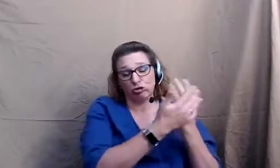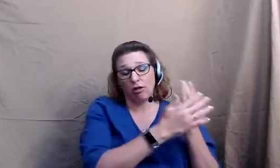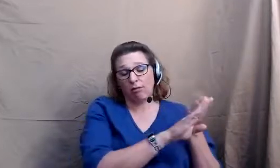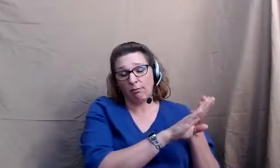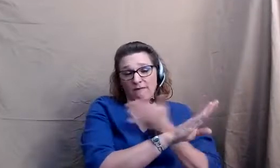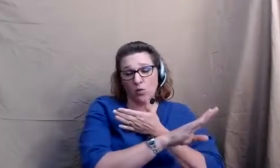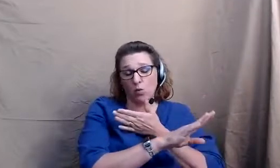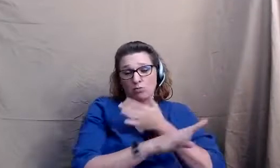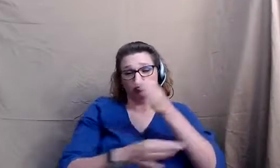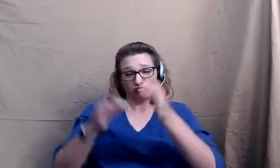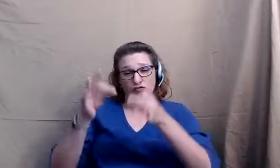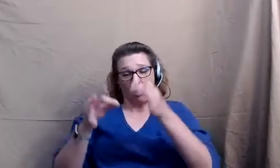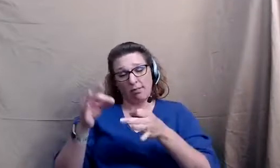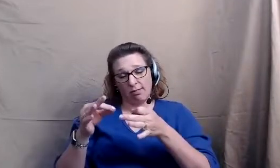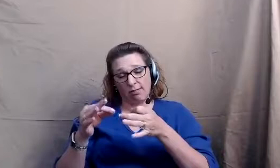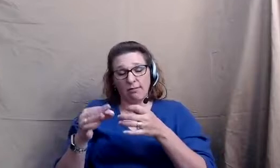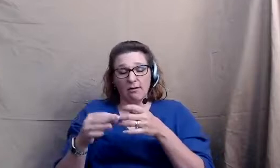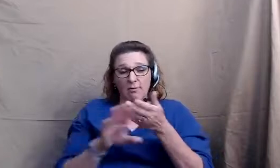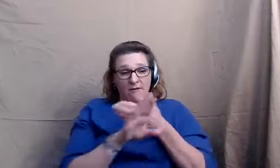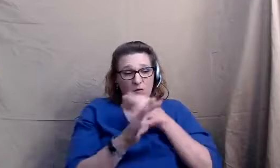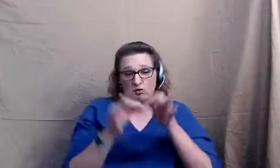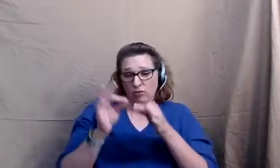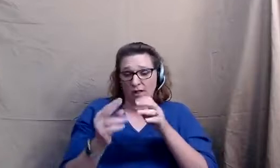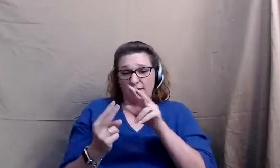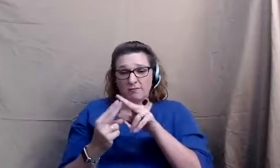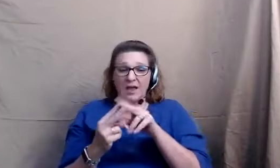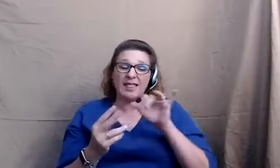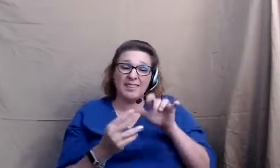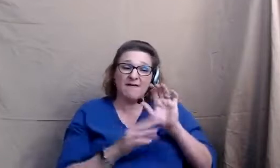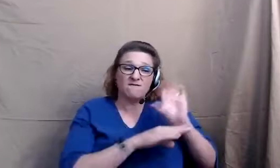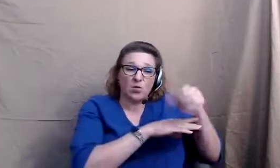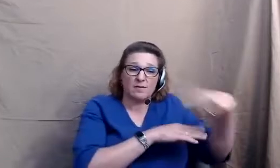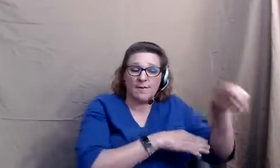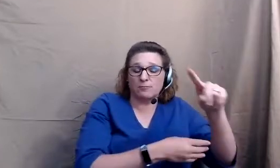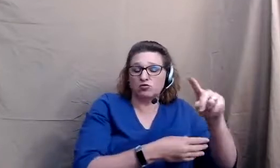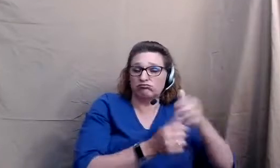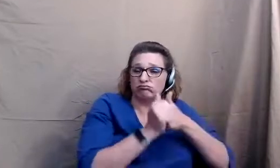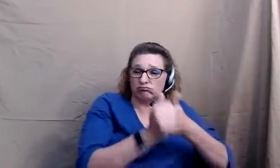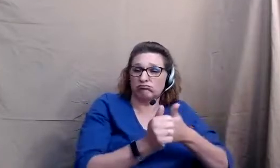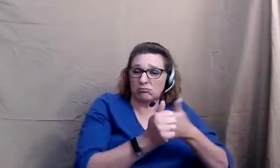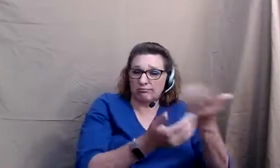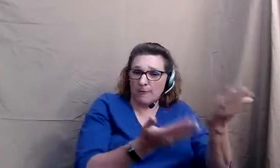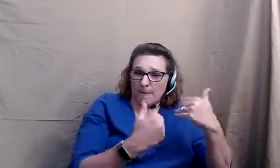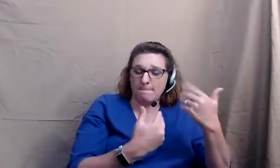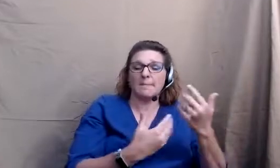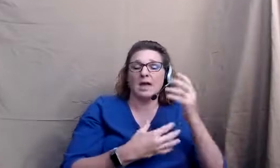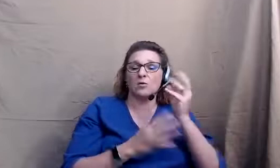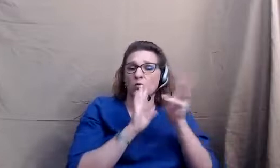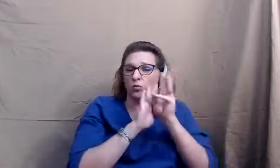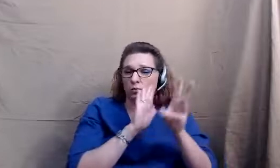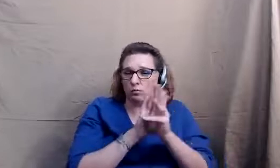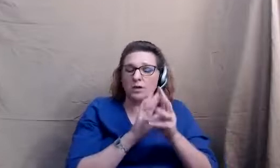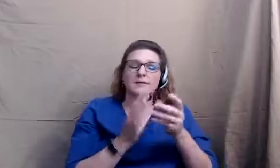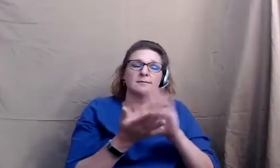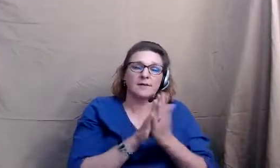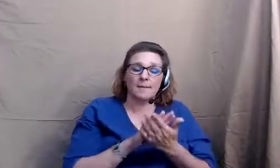I should say, in order to coerce their compliance. And so when we talk about criminalization, we're really talking about